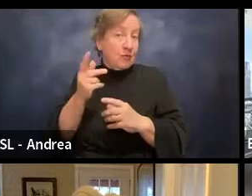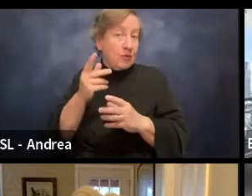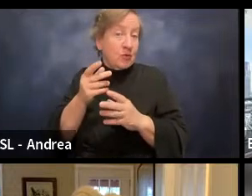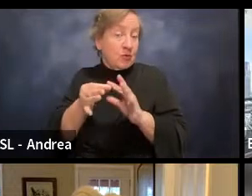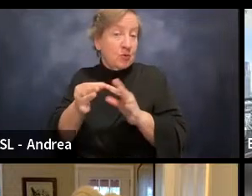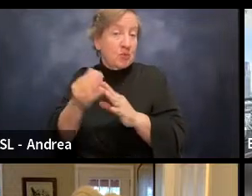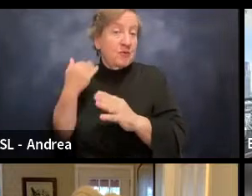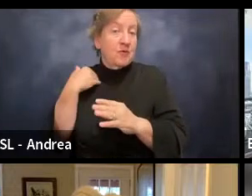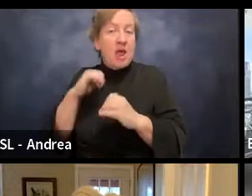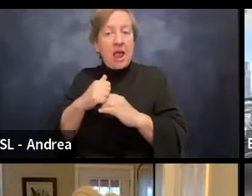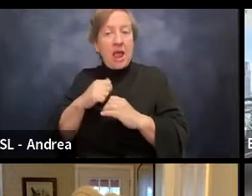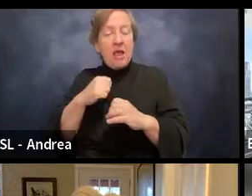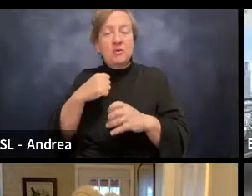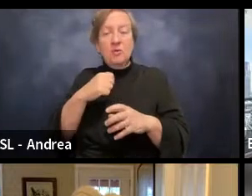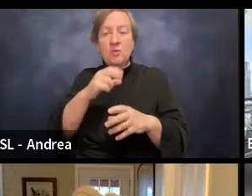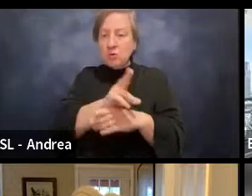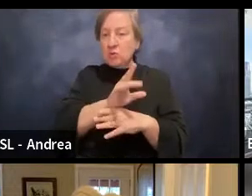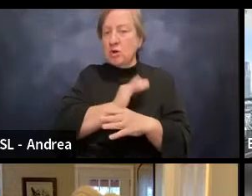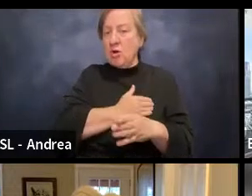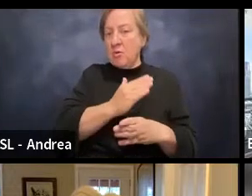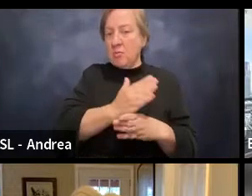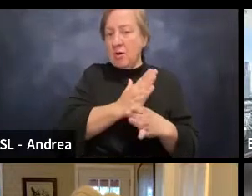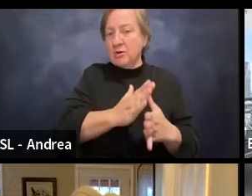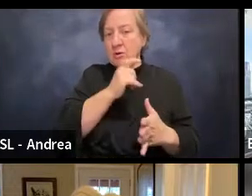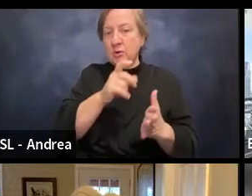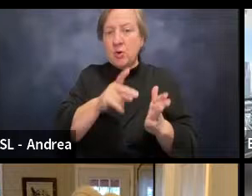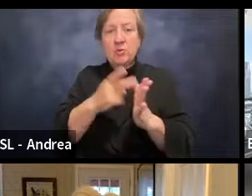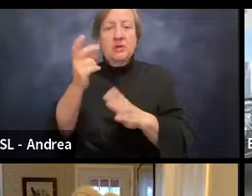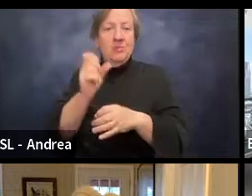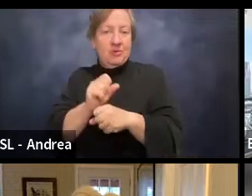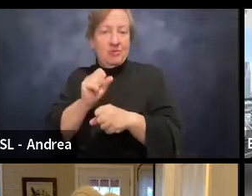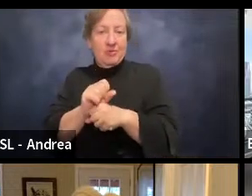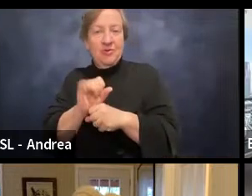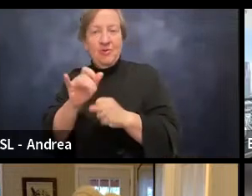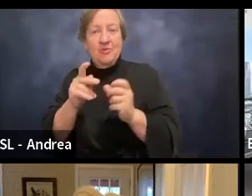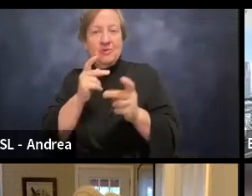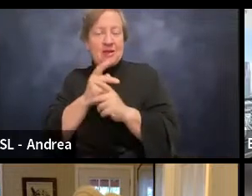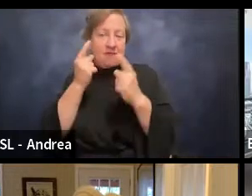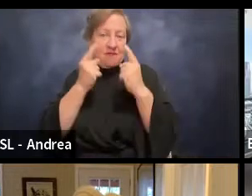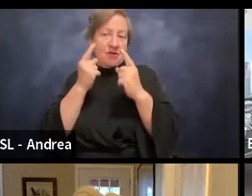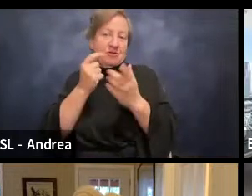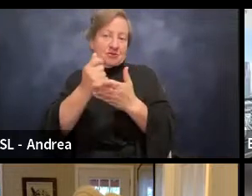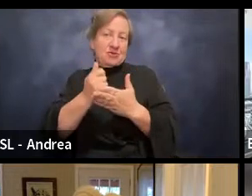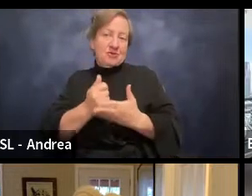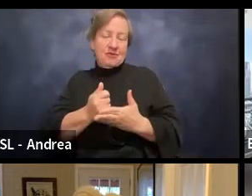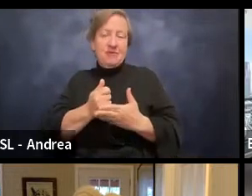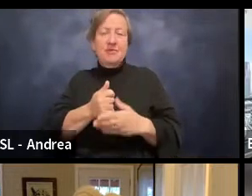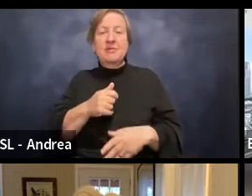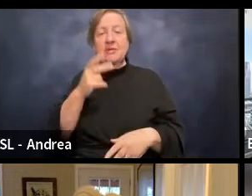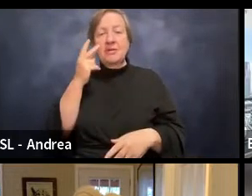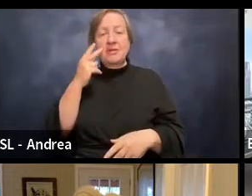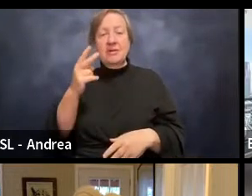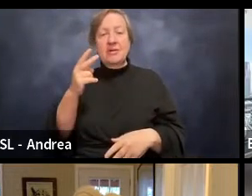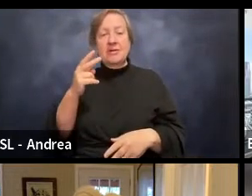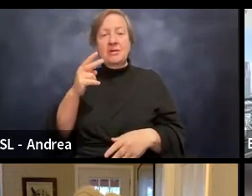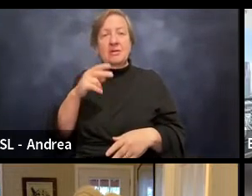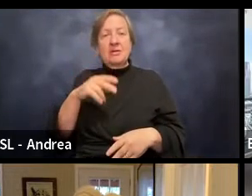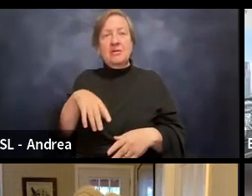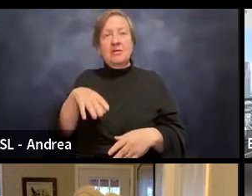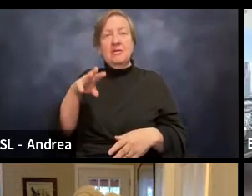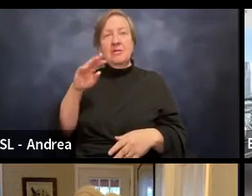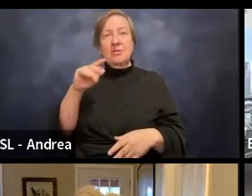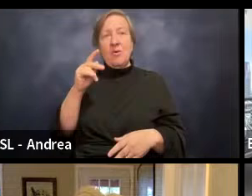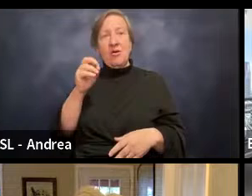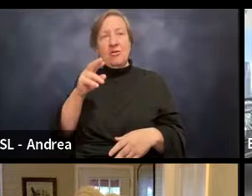do we leverage our partners so that we're not duplicating? Those types of thoughts I think are helpful. See, Walter, just gonna kick us off. This is